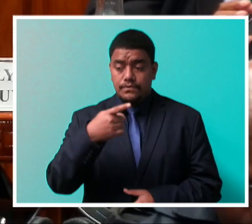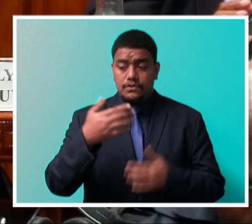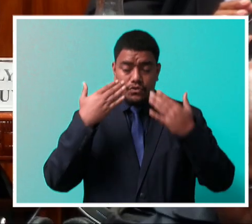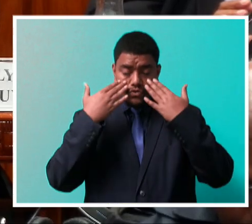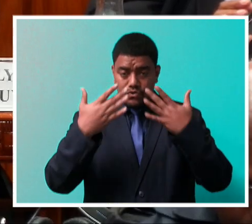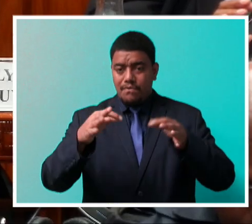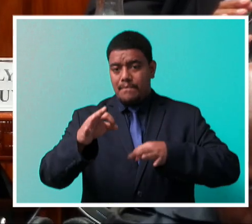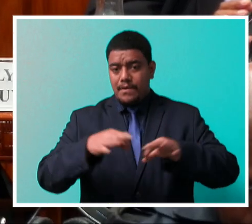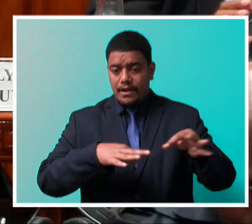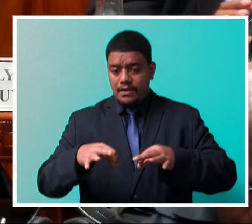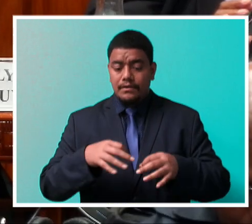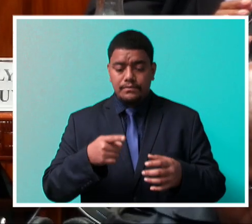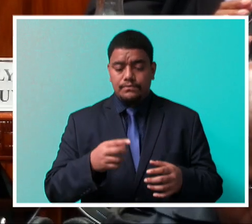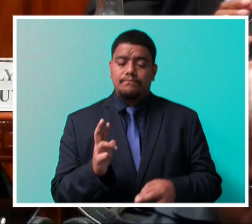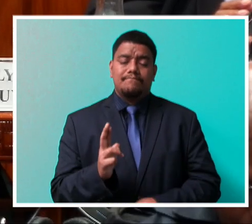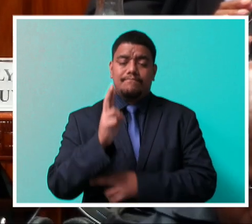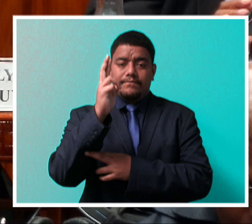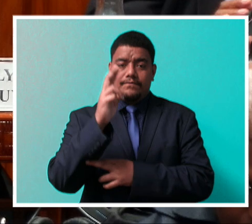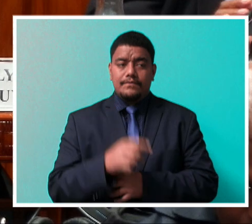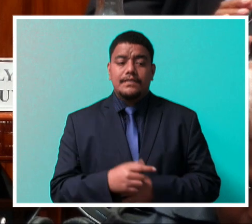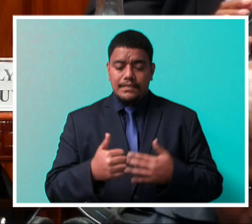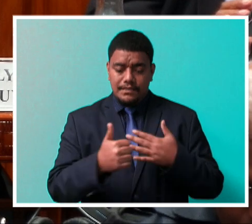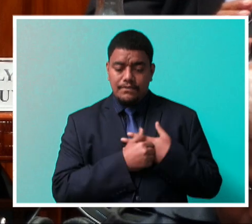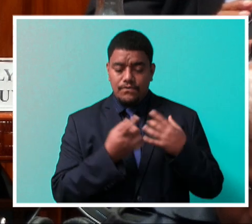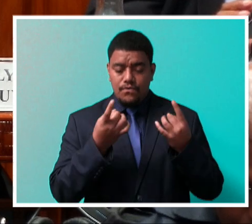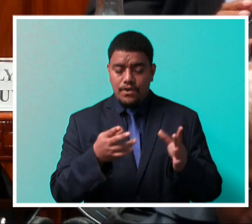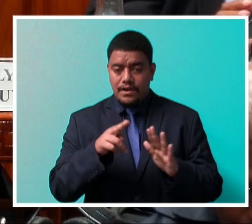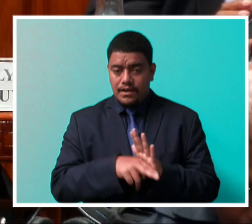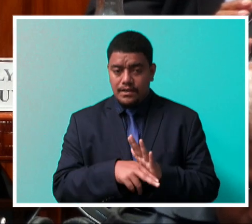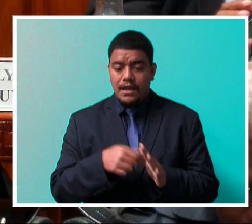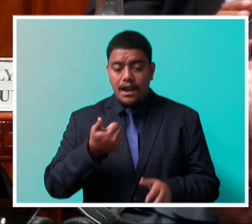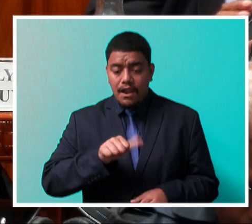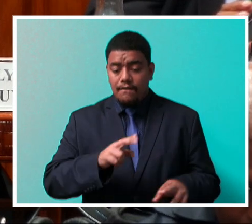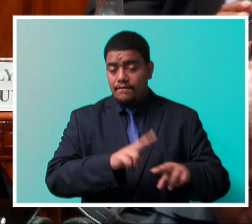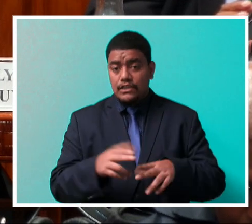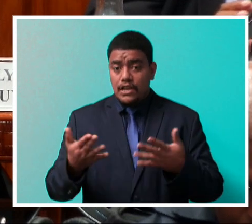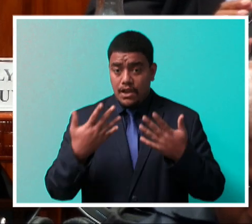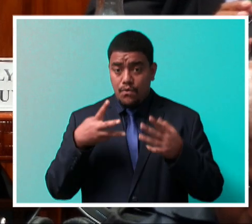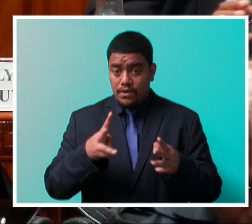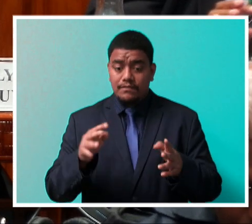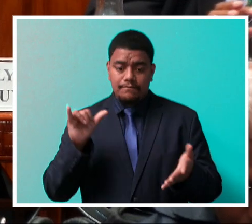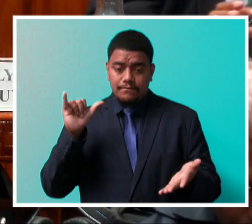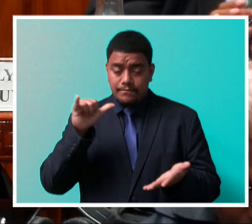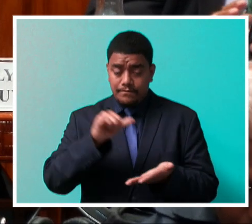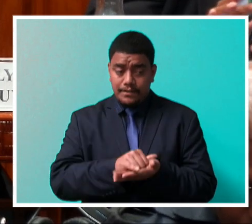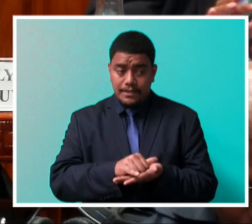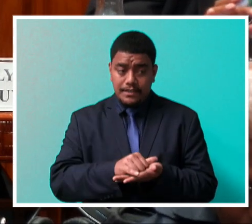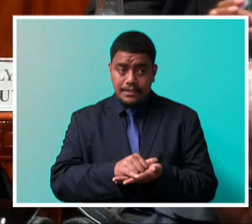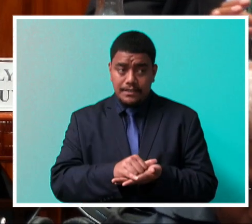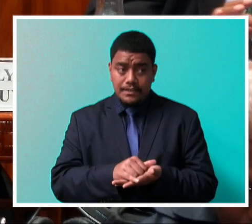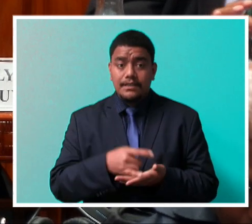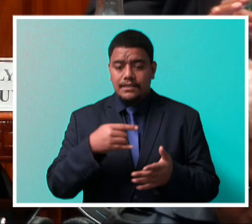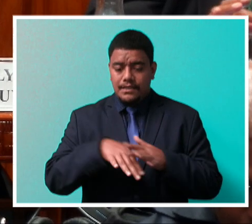Aviation Administration Category 1 safety rating, allowing Fiji Airways to maintain flights to the United